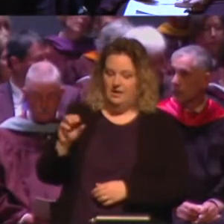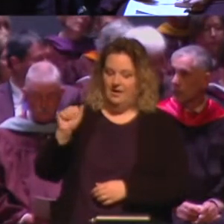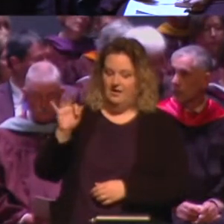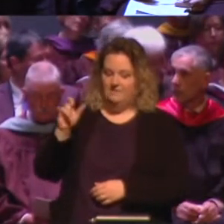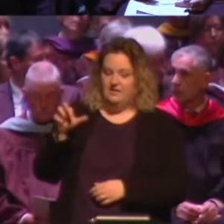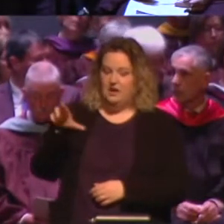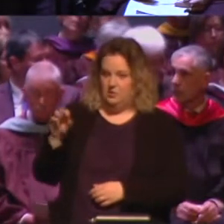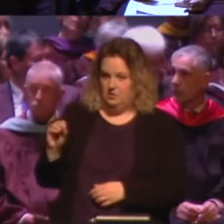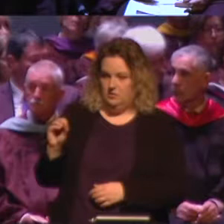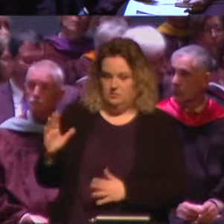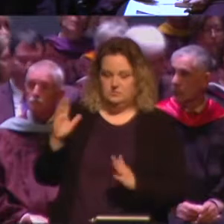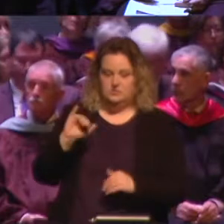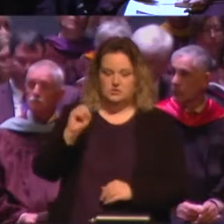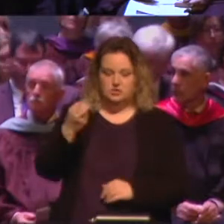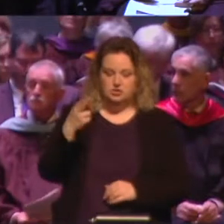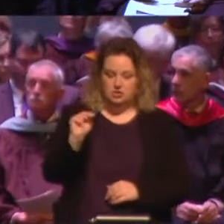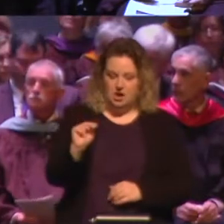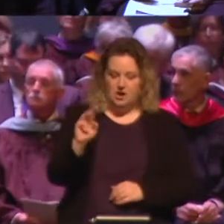Mr. John Mercer.